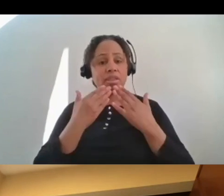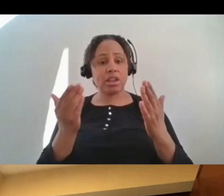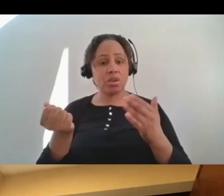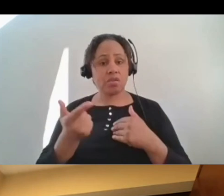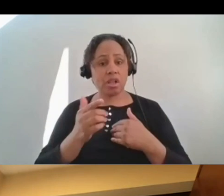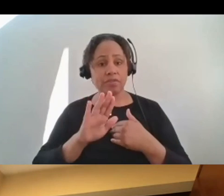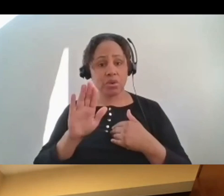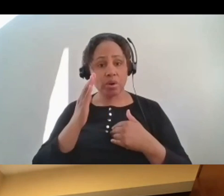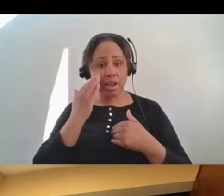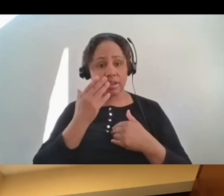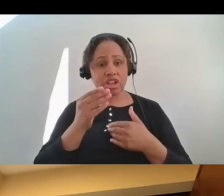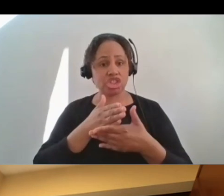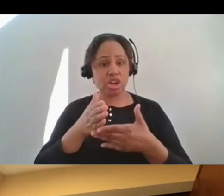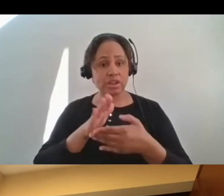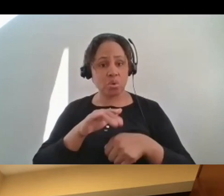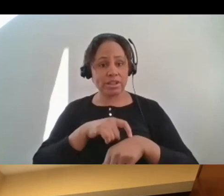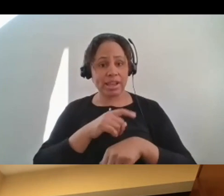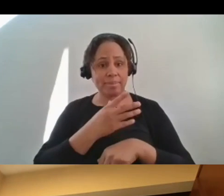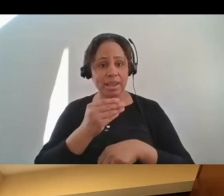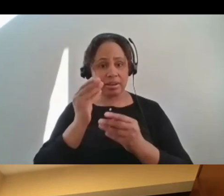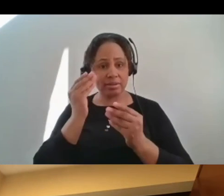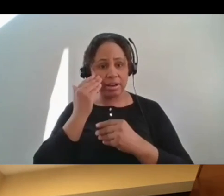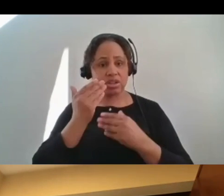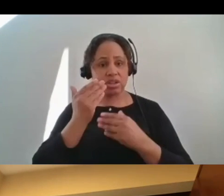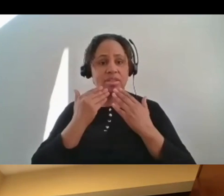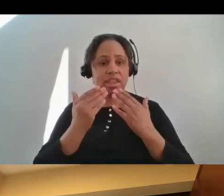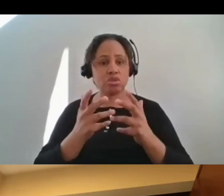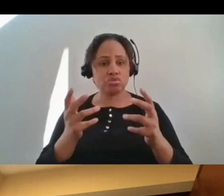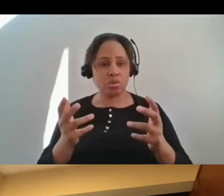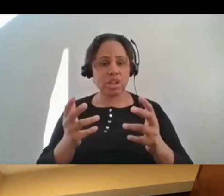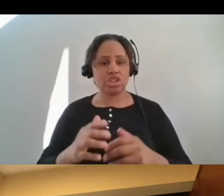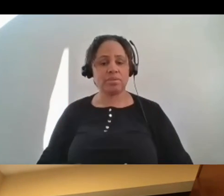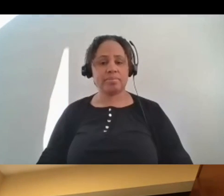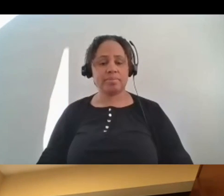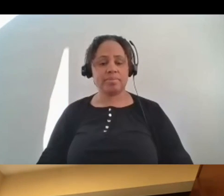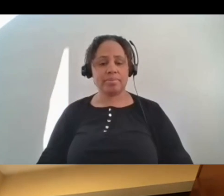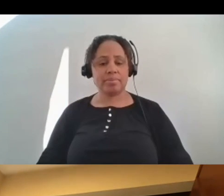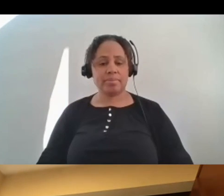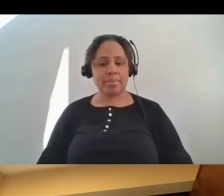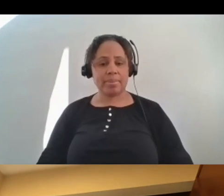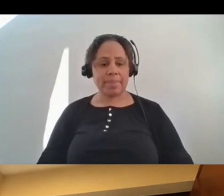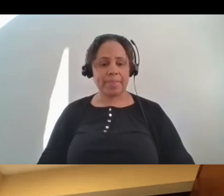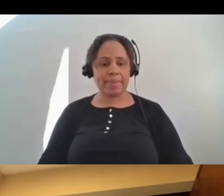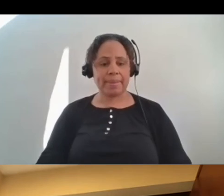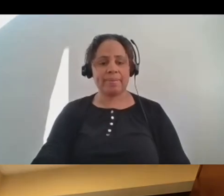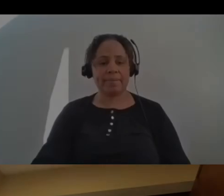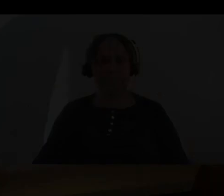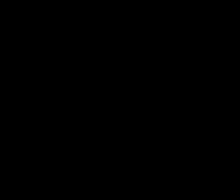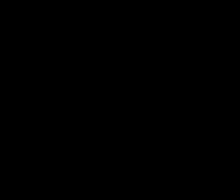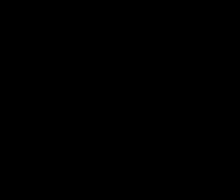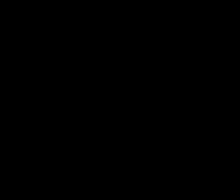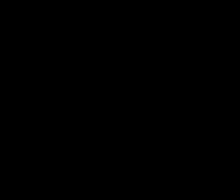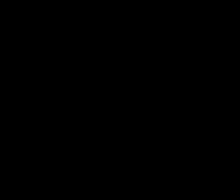of people, inshallah, will benefit from this. Thank you so much. Take care. Thank you for doing this. Bye. Assalamu alaikum.